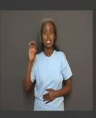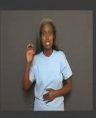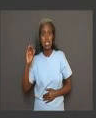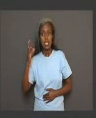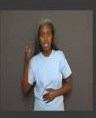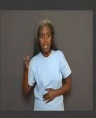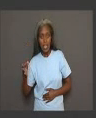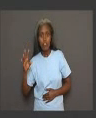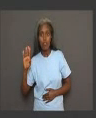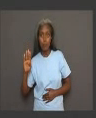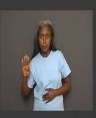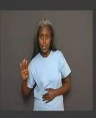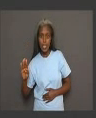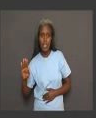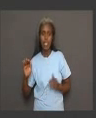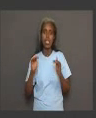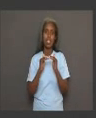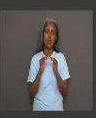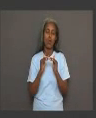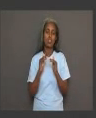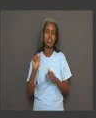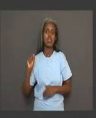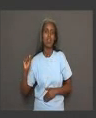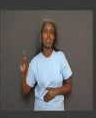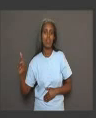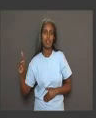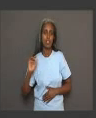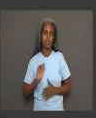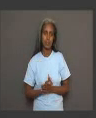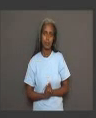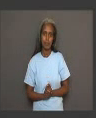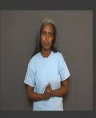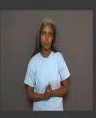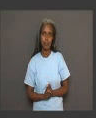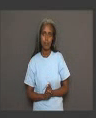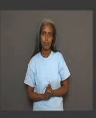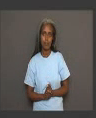and CF sub B equals 11.